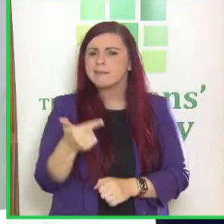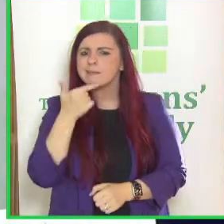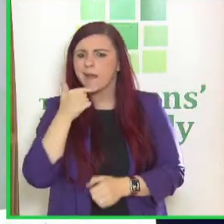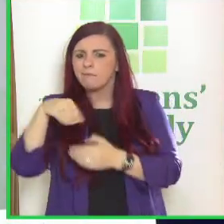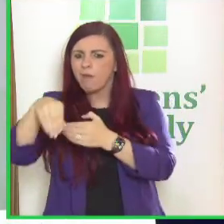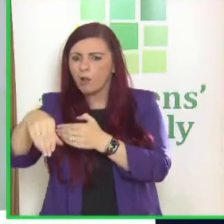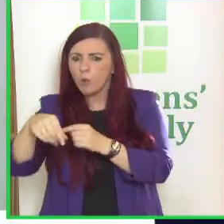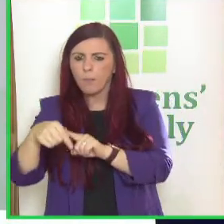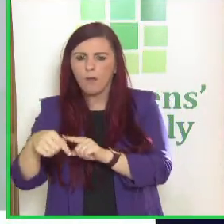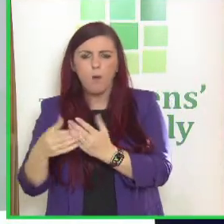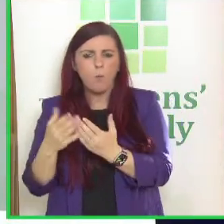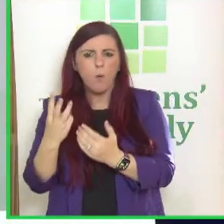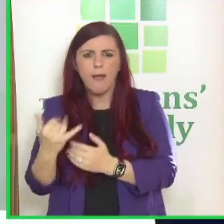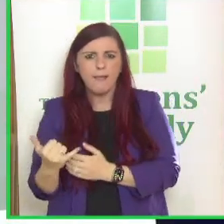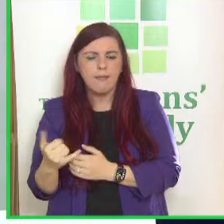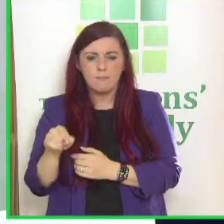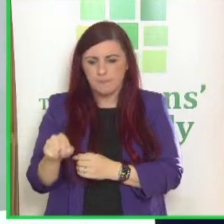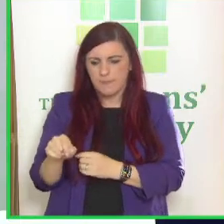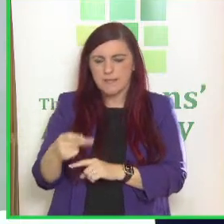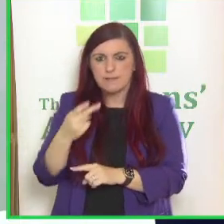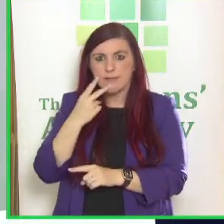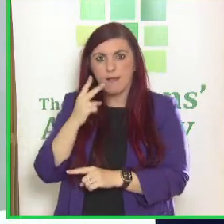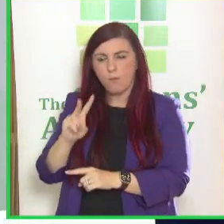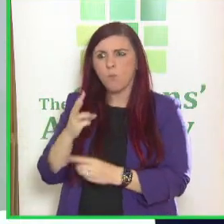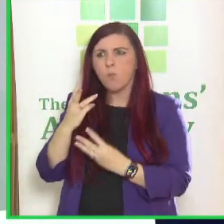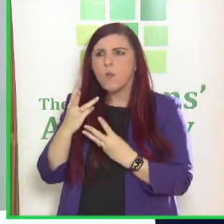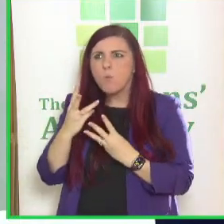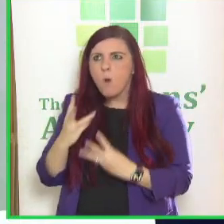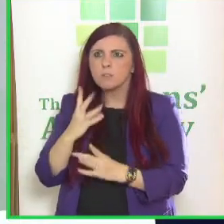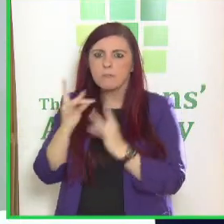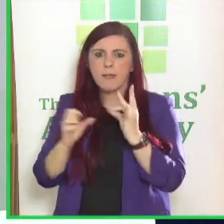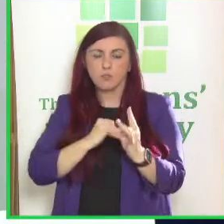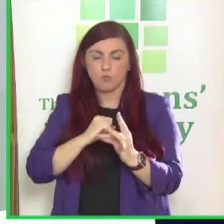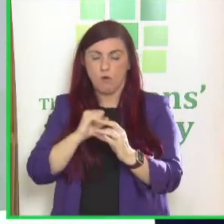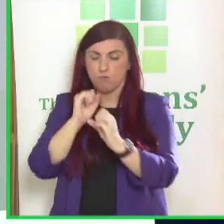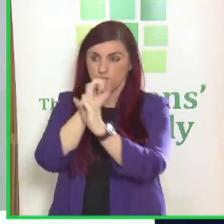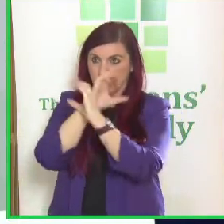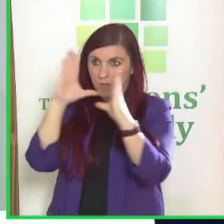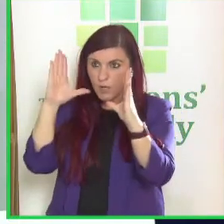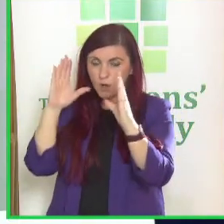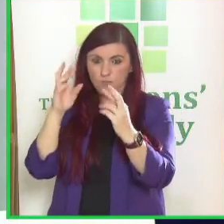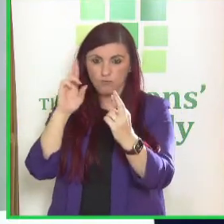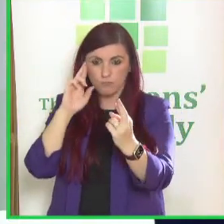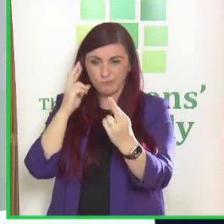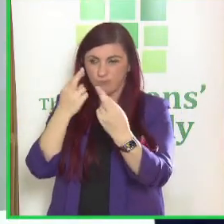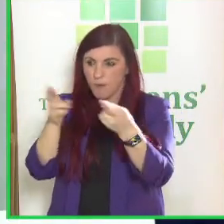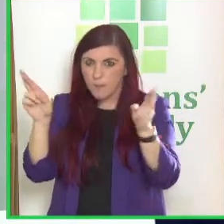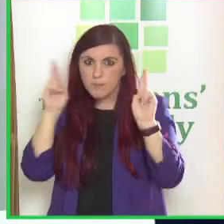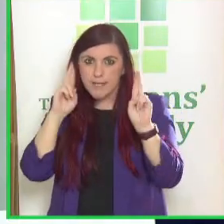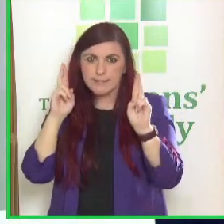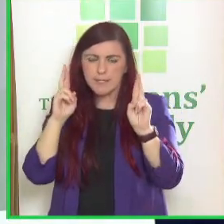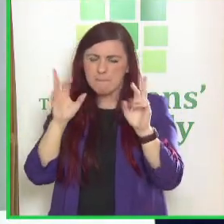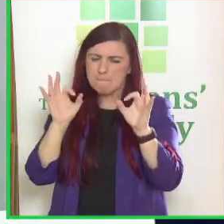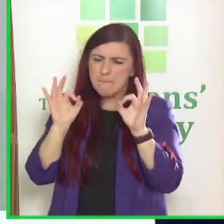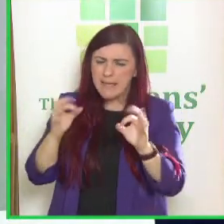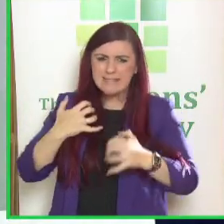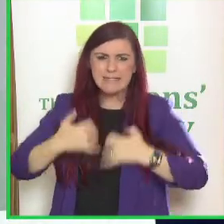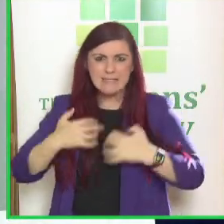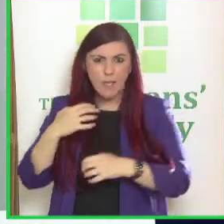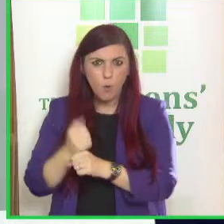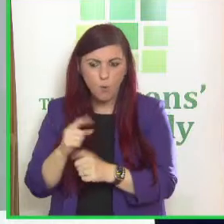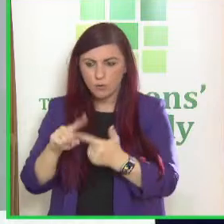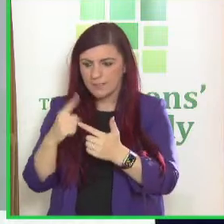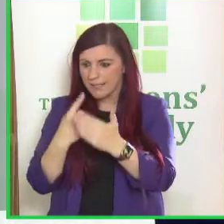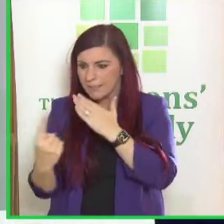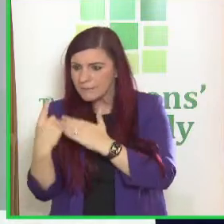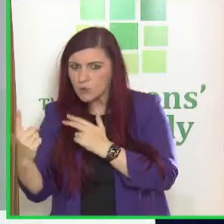anxious to ensure that we represented the amazing stakeholders, individuals, communities, families